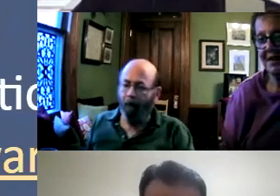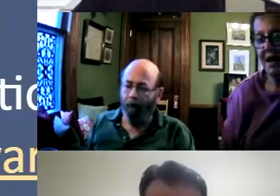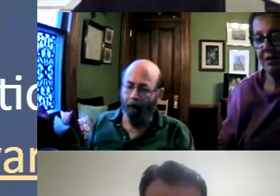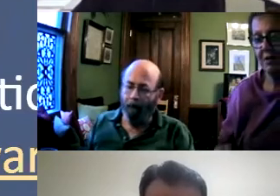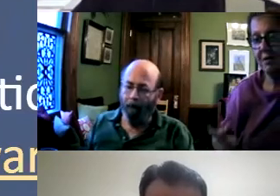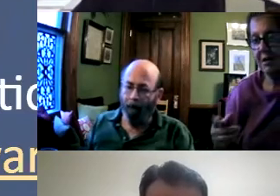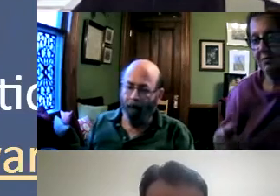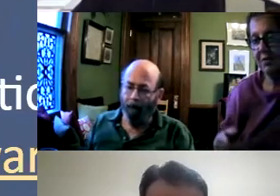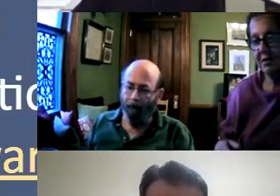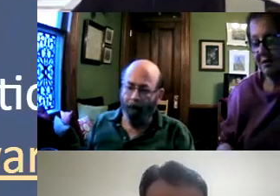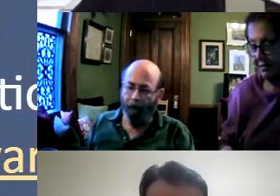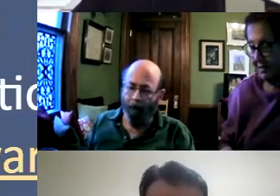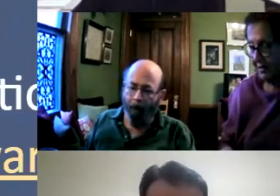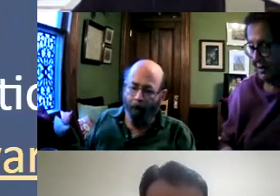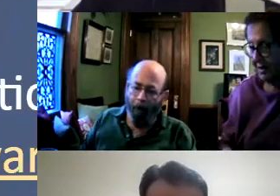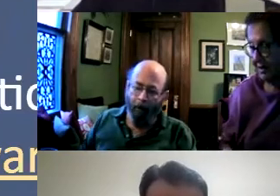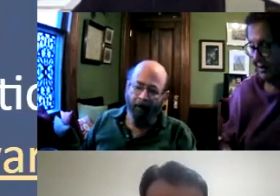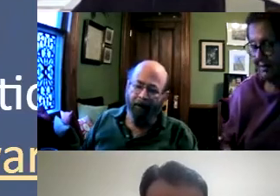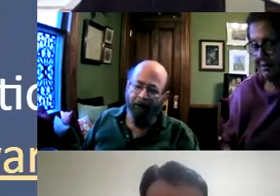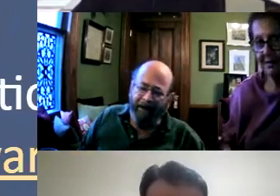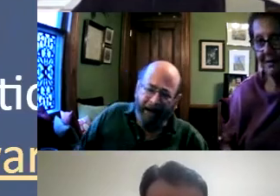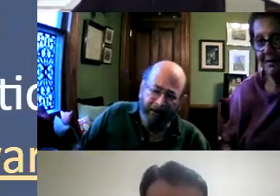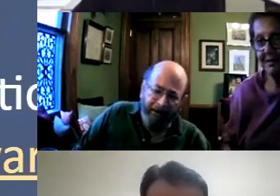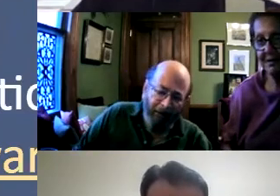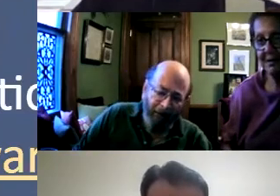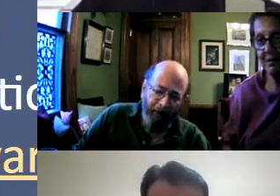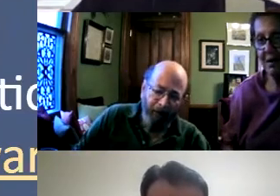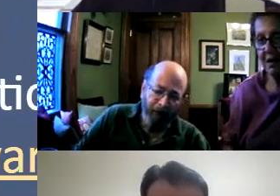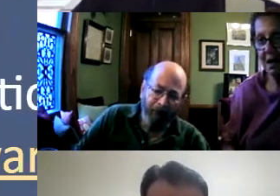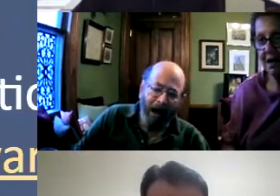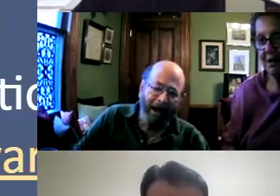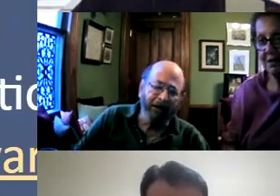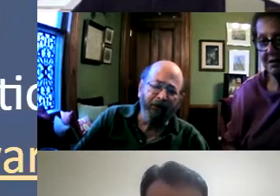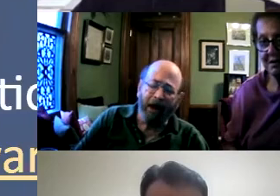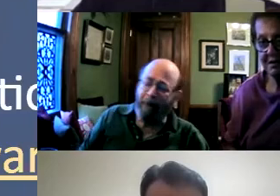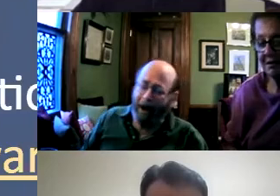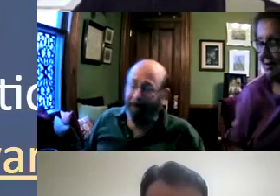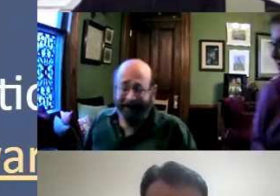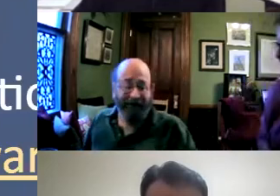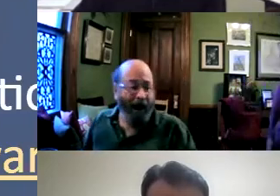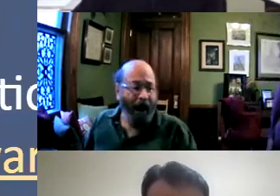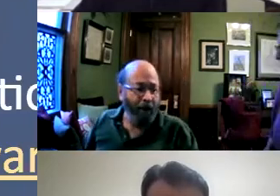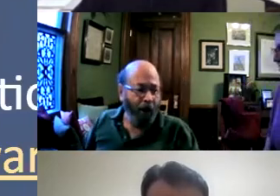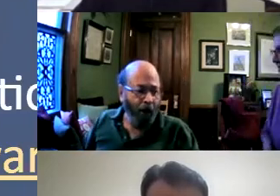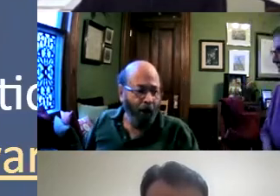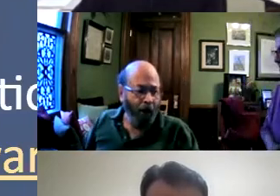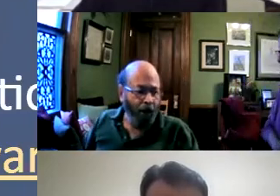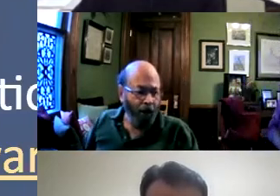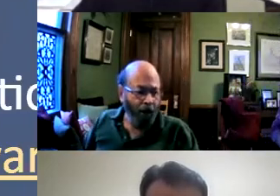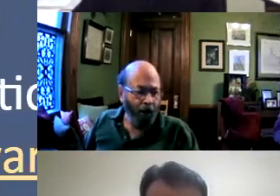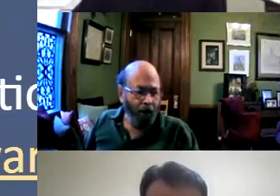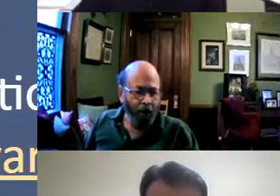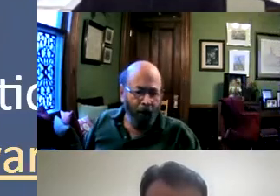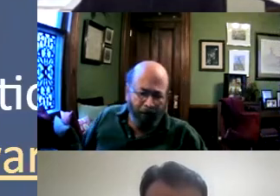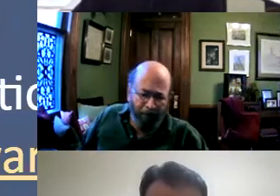chat. Let's see what we have. Let me scroll back all the way. Eric, is there any question